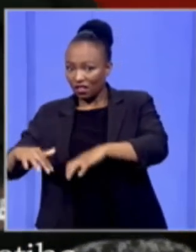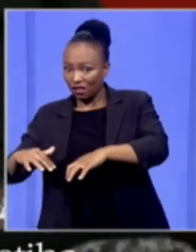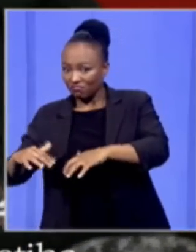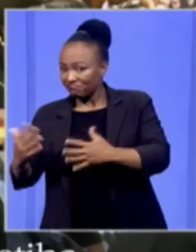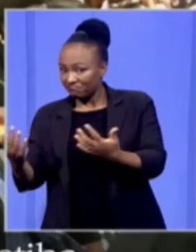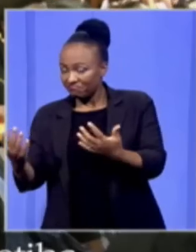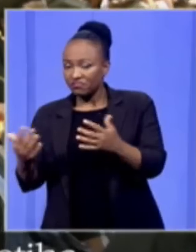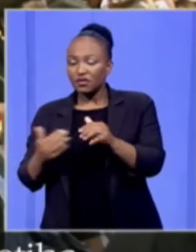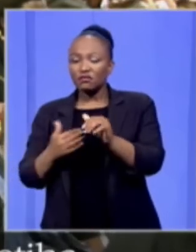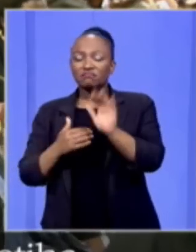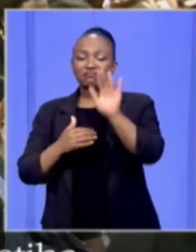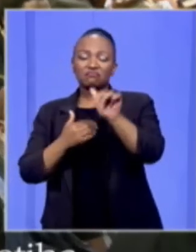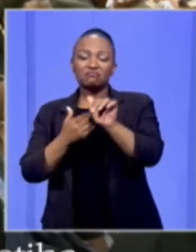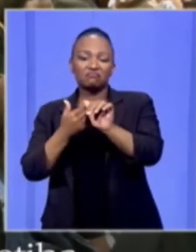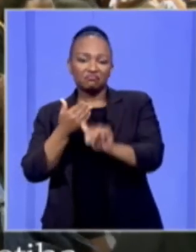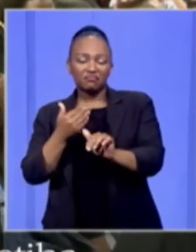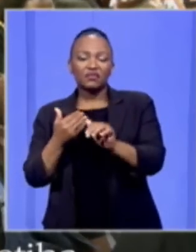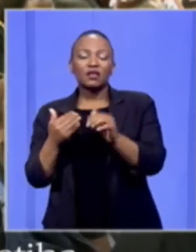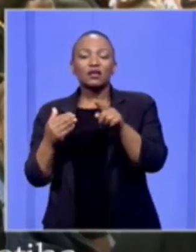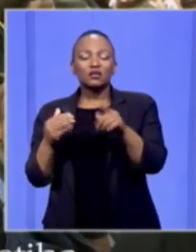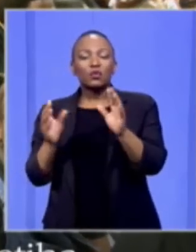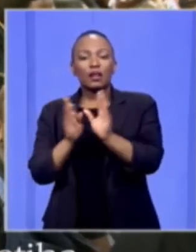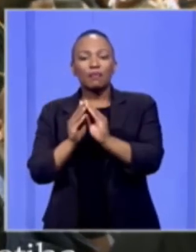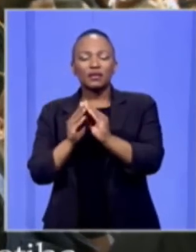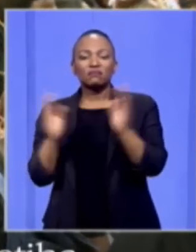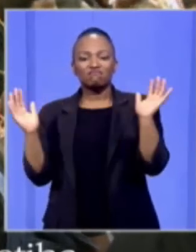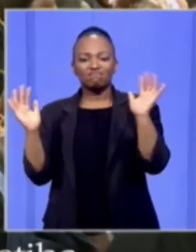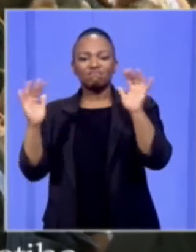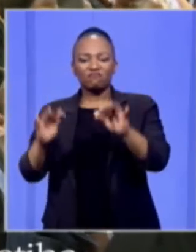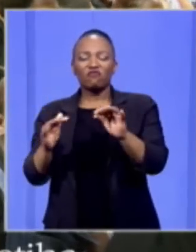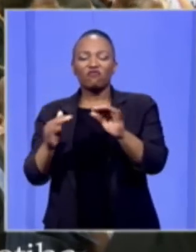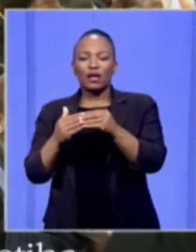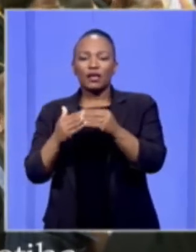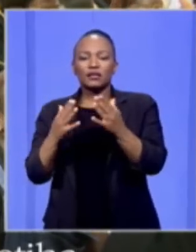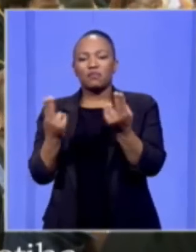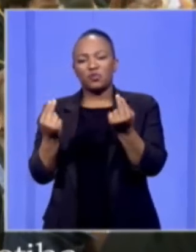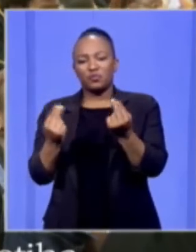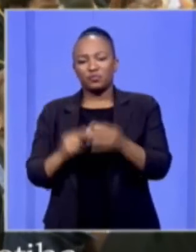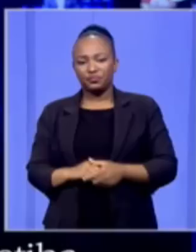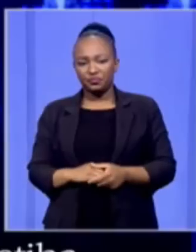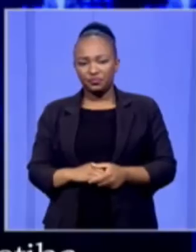tlang ho lebeletswa EFF e tla tshwara seboka sa ho kgetha baetapele bo botjha.